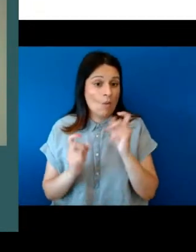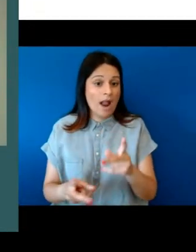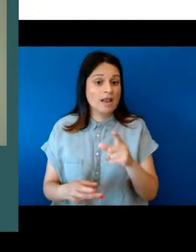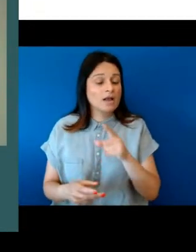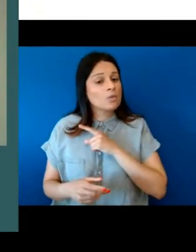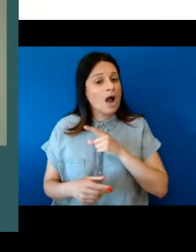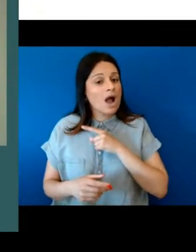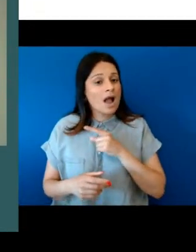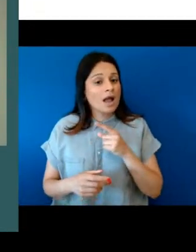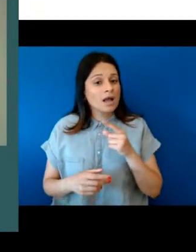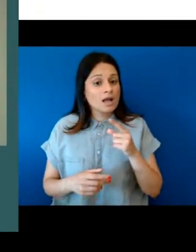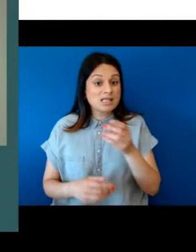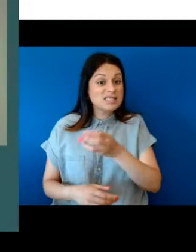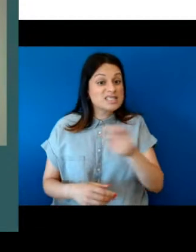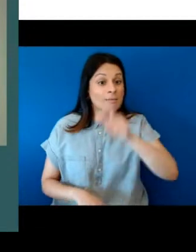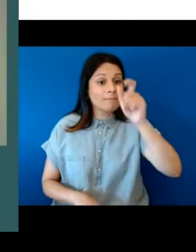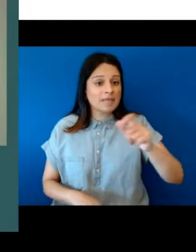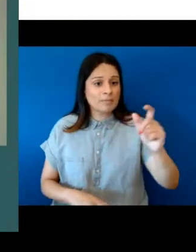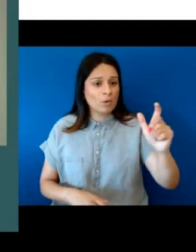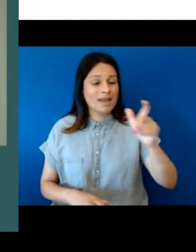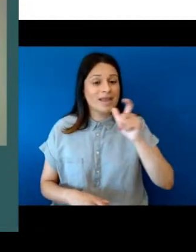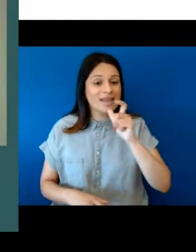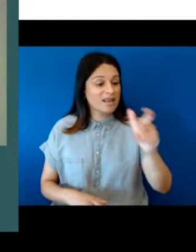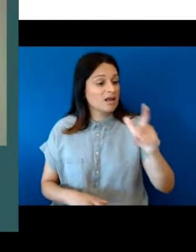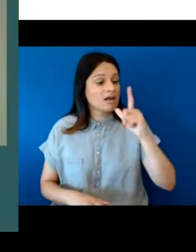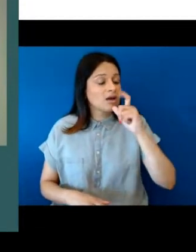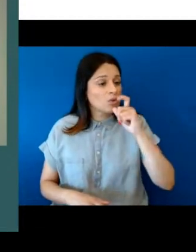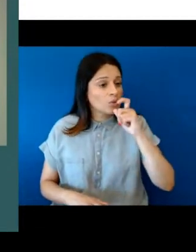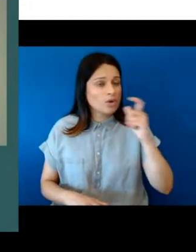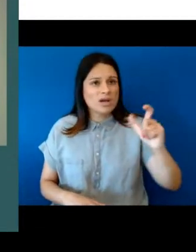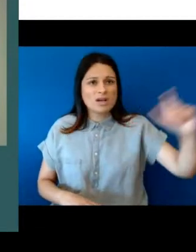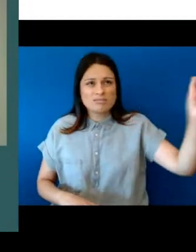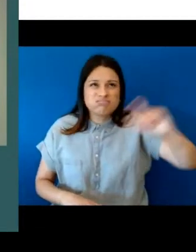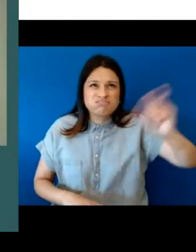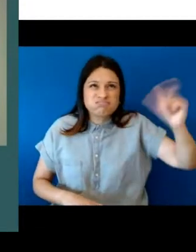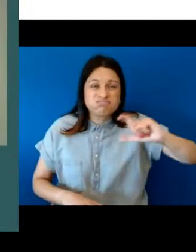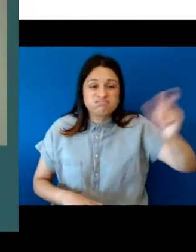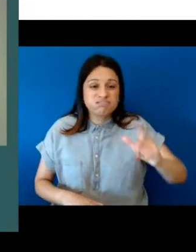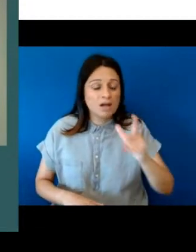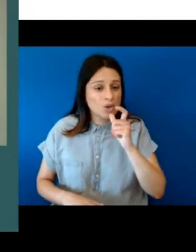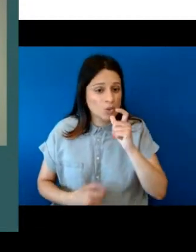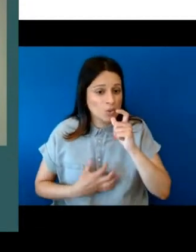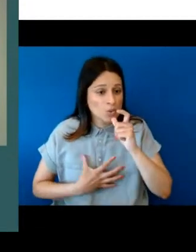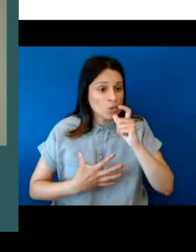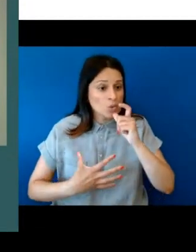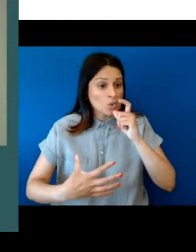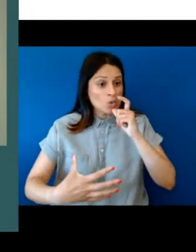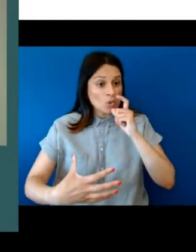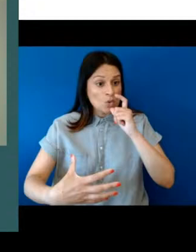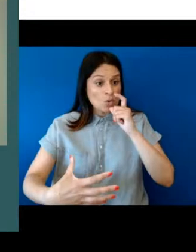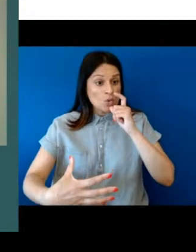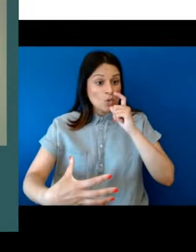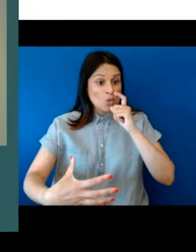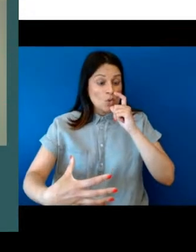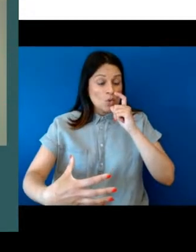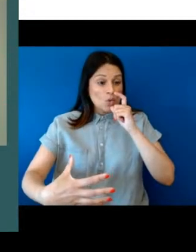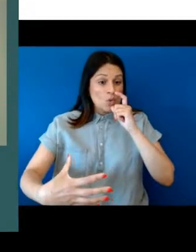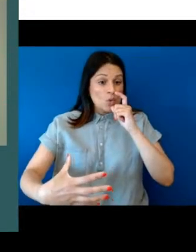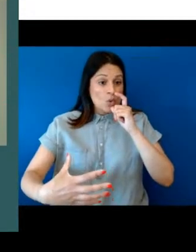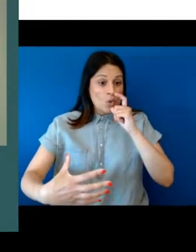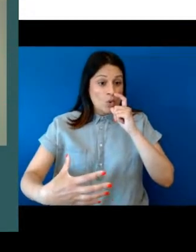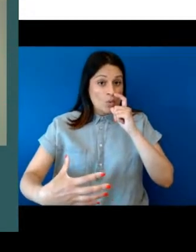inhaler sometimes, popping it into their mouths, doing a massive suck up, will or will not hold their breath. So we know